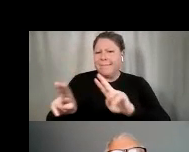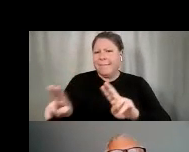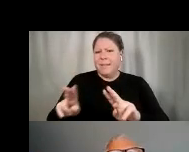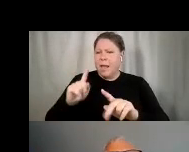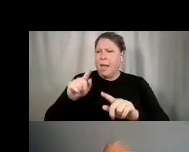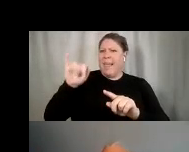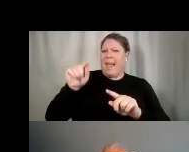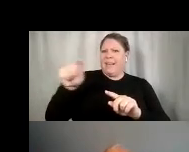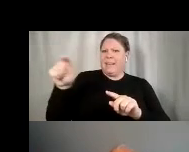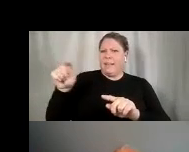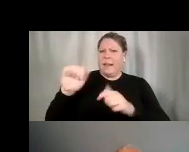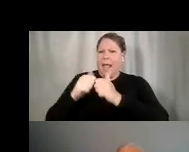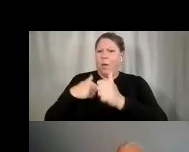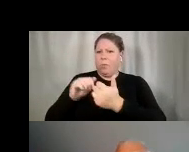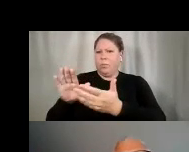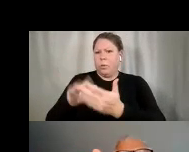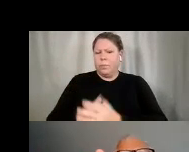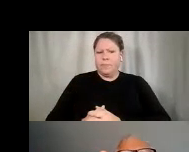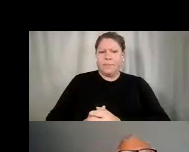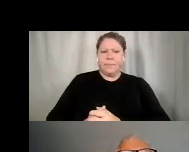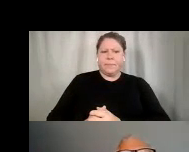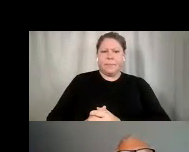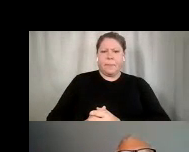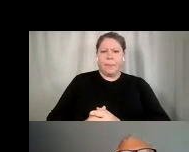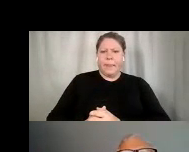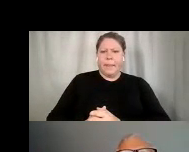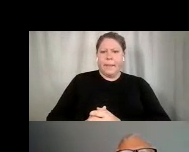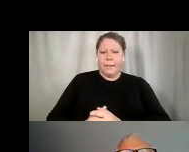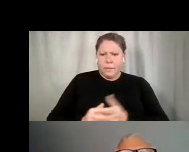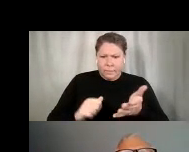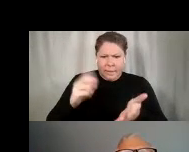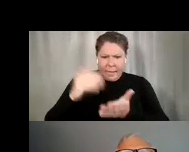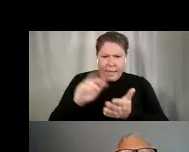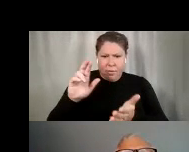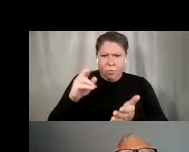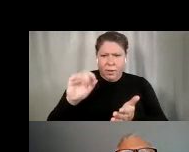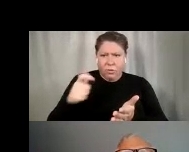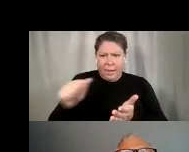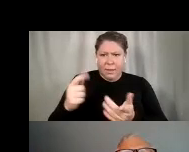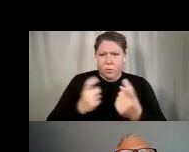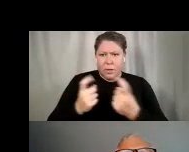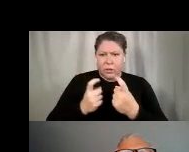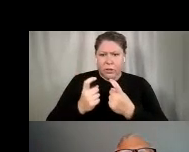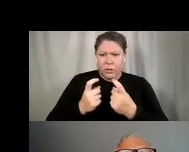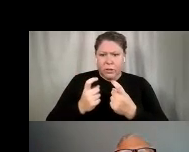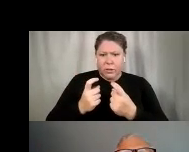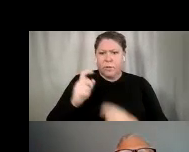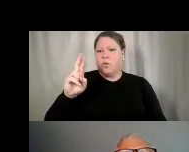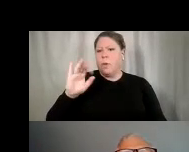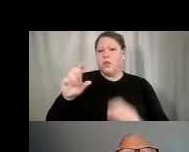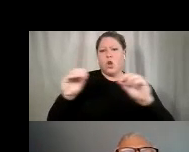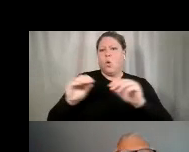do it. Now, I'm going to take a moment. Rachel, are there any clarifying questions? No clarifying